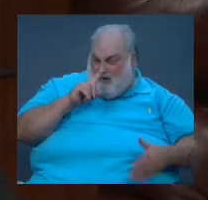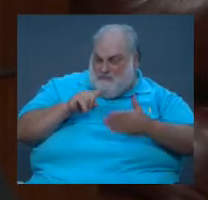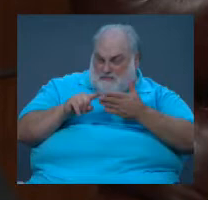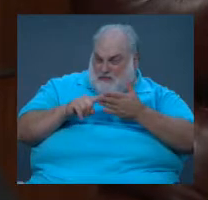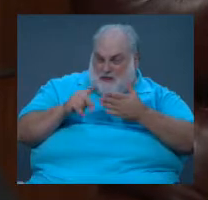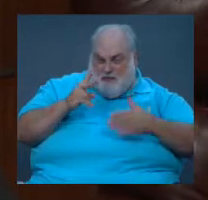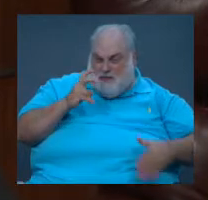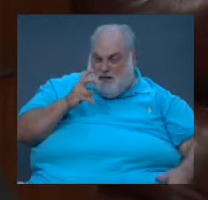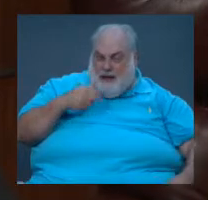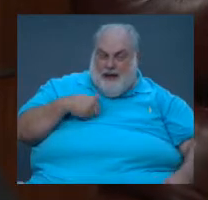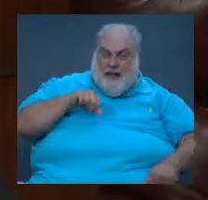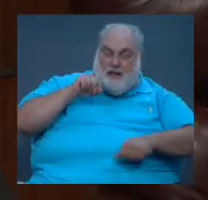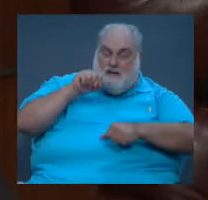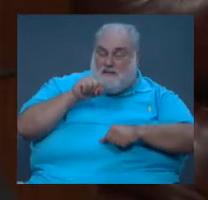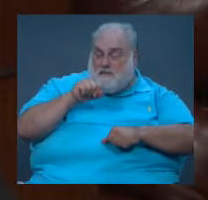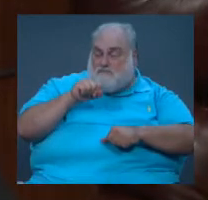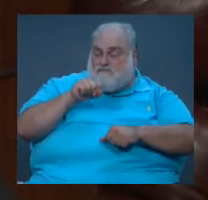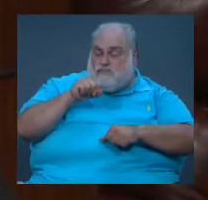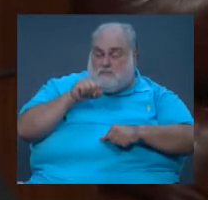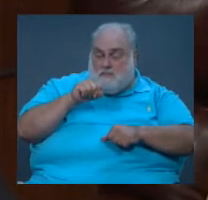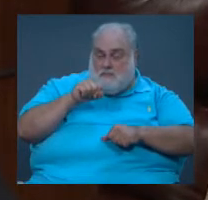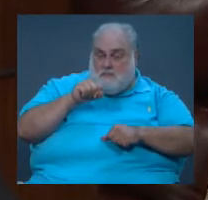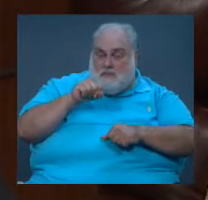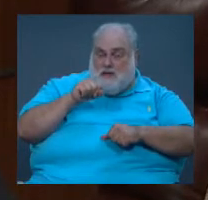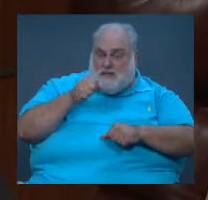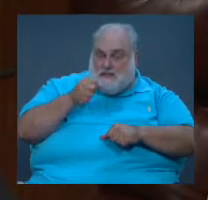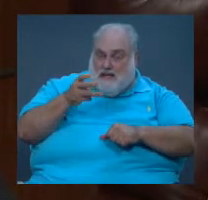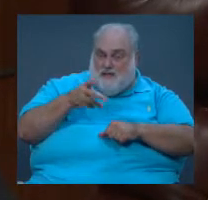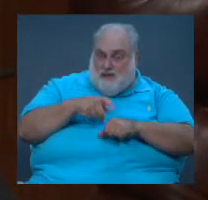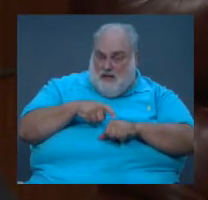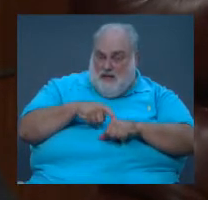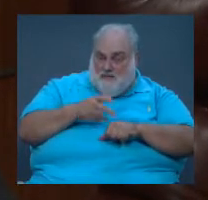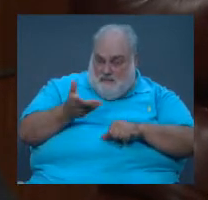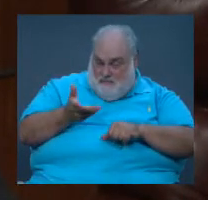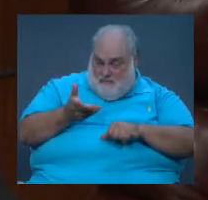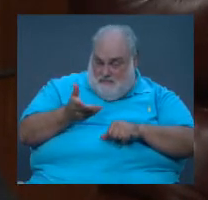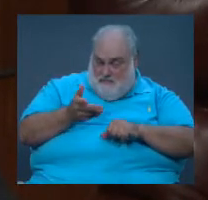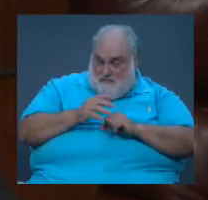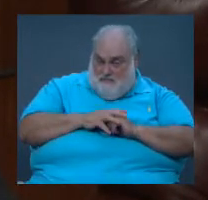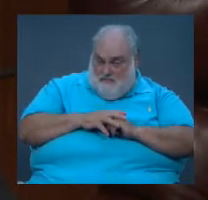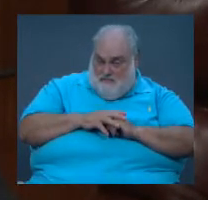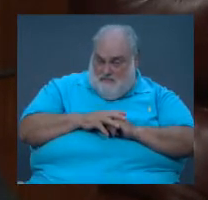I'm passing by looking at them, and I've turned them in numerous times. So,